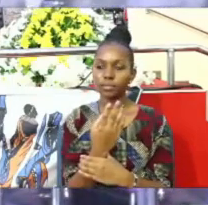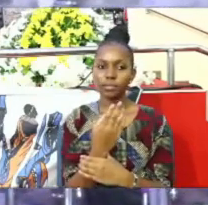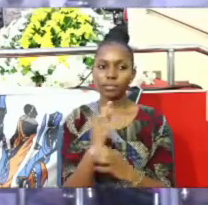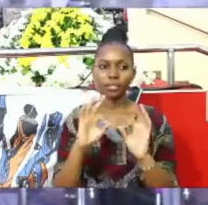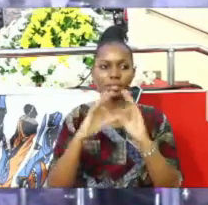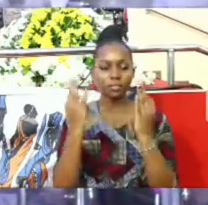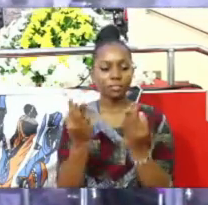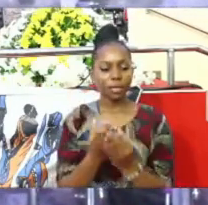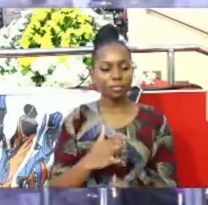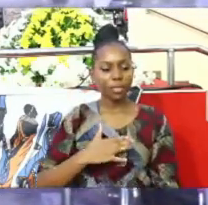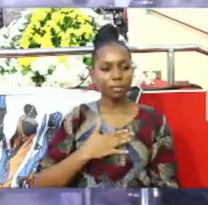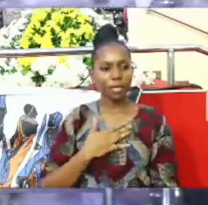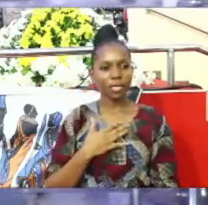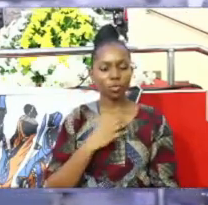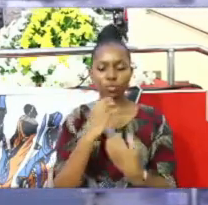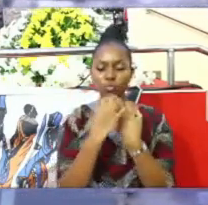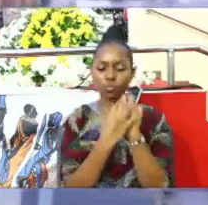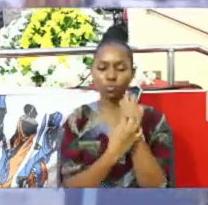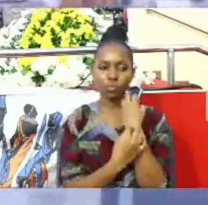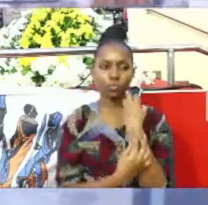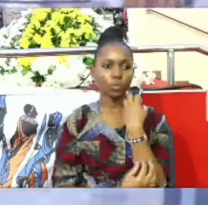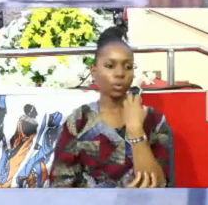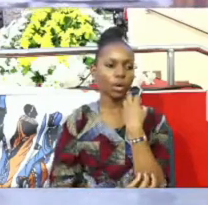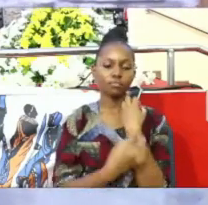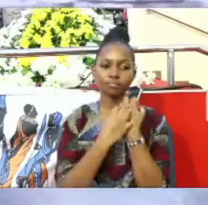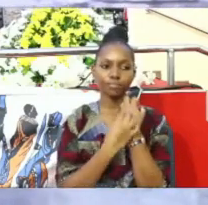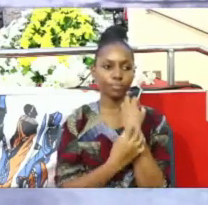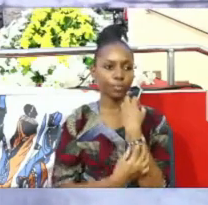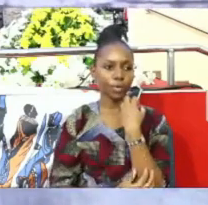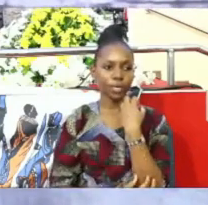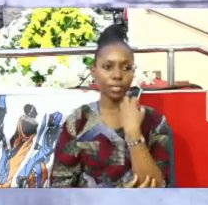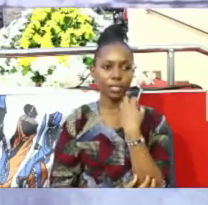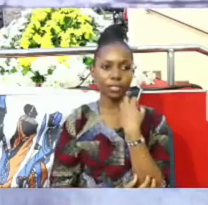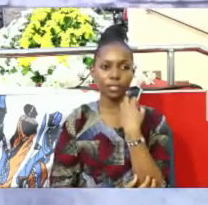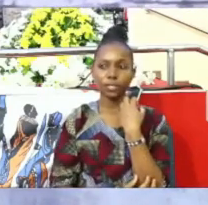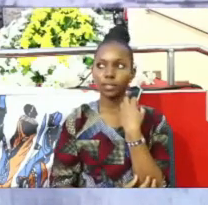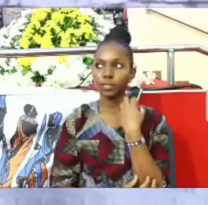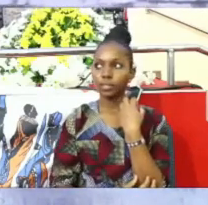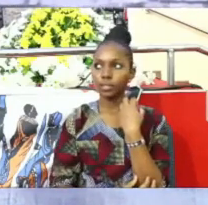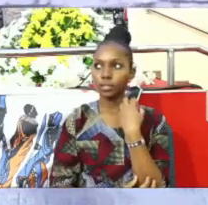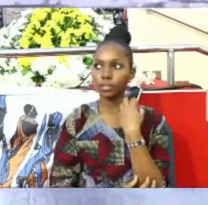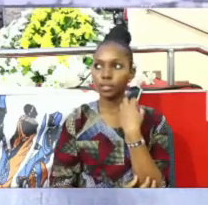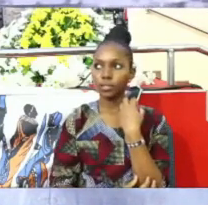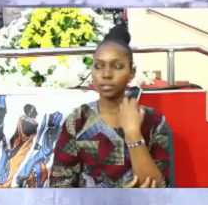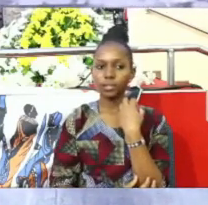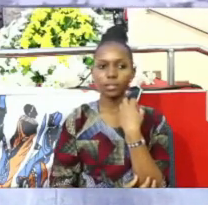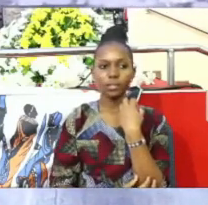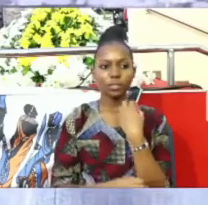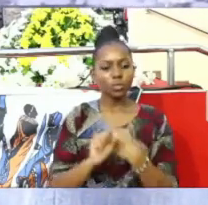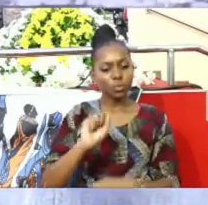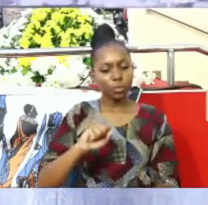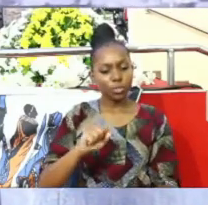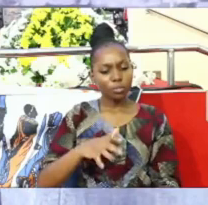background. Nalitoka like most of you. Familia ya umaskini sana kama wengine wenyu. You could touch poverty. Yani